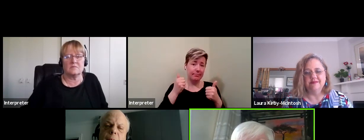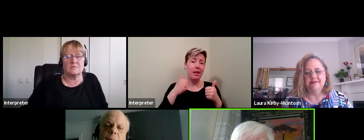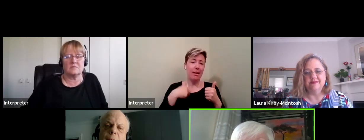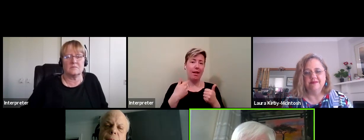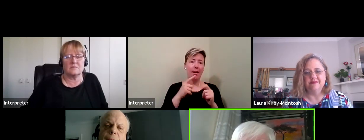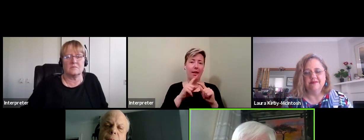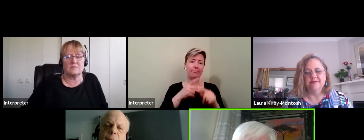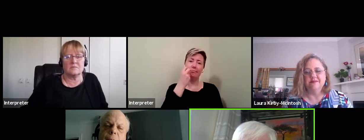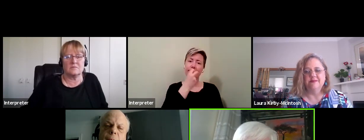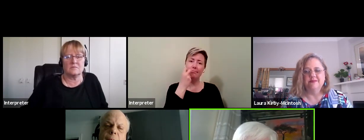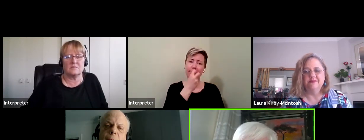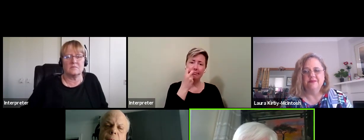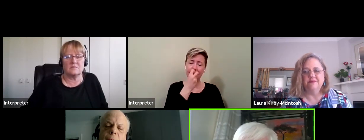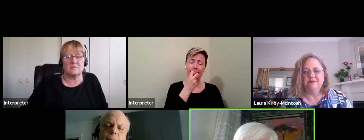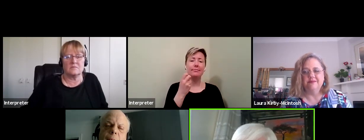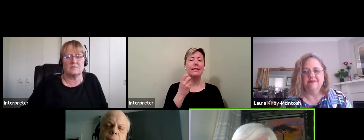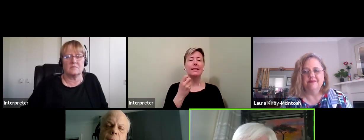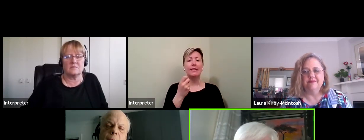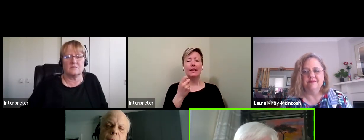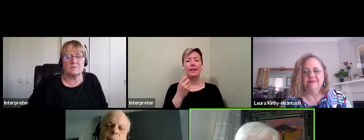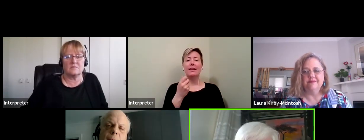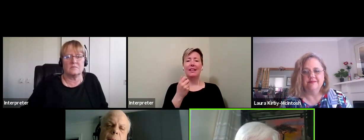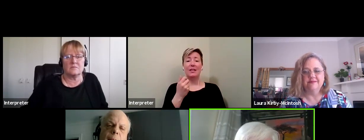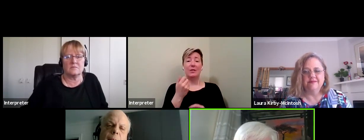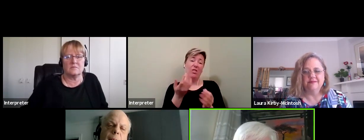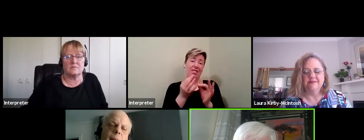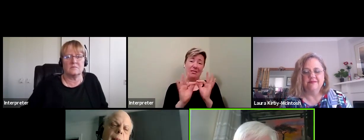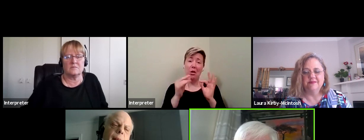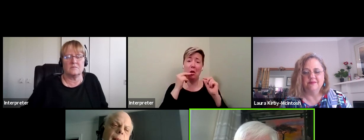reading. So that kind of simple